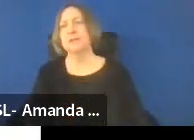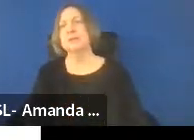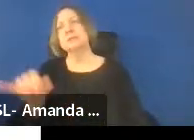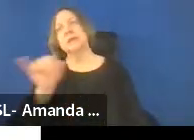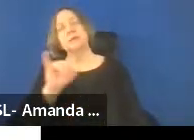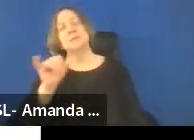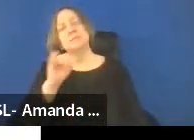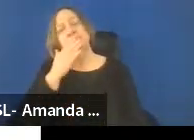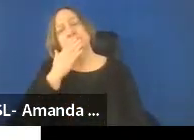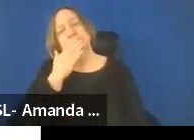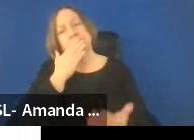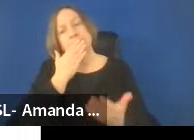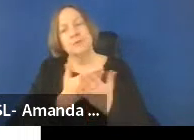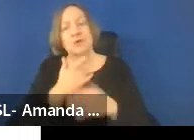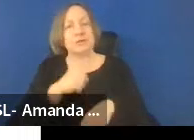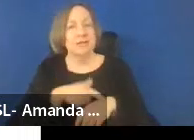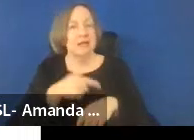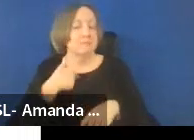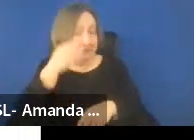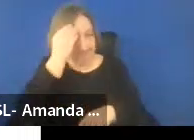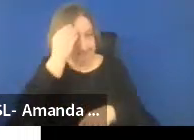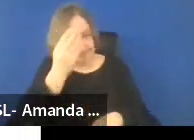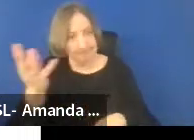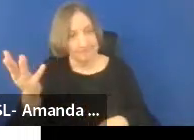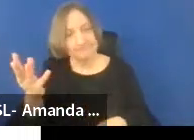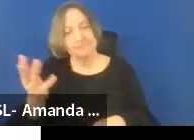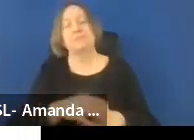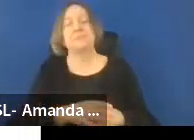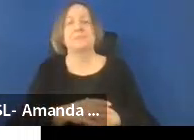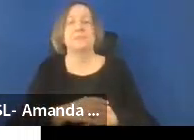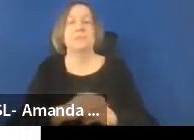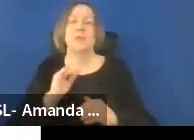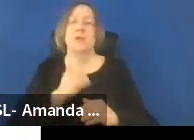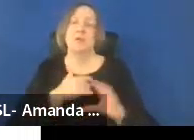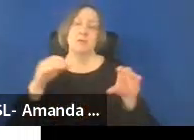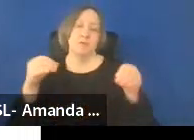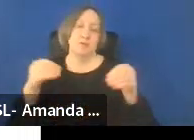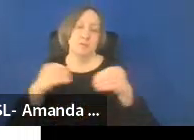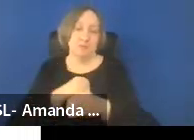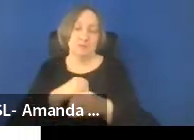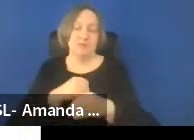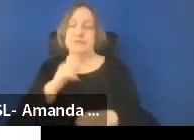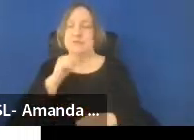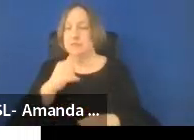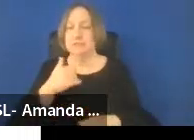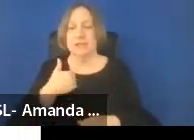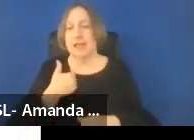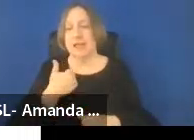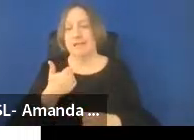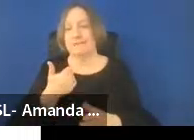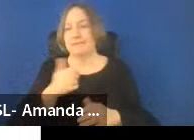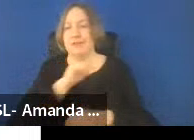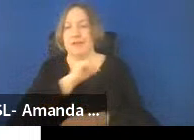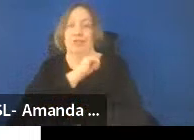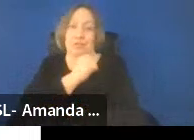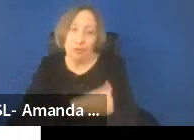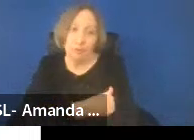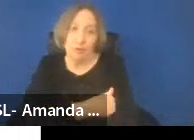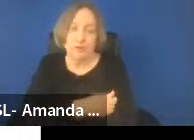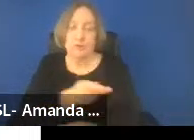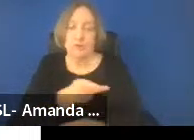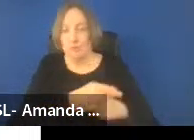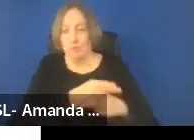good time for me just to note that our office does not have jurisdiction over